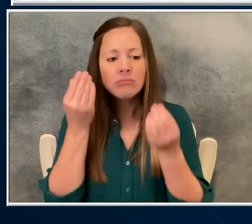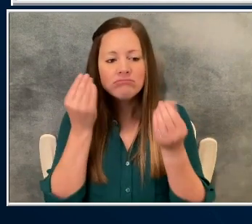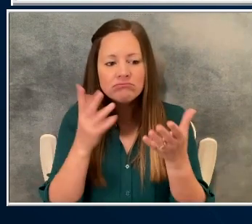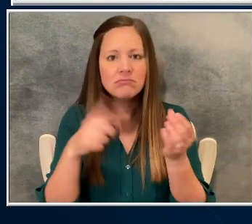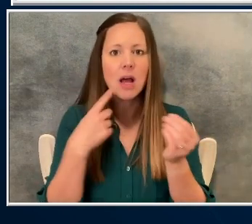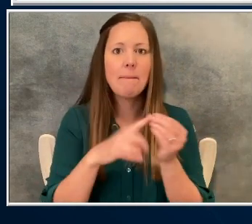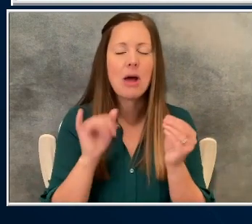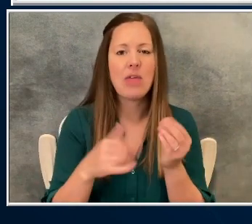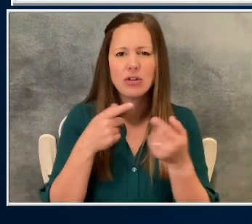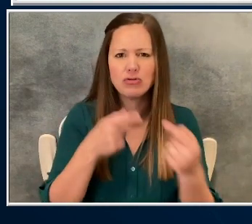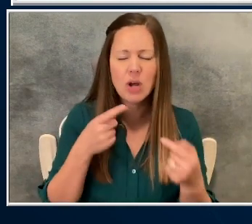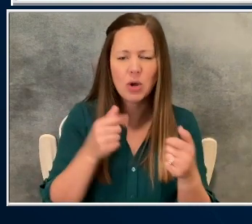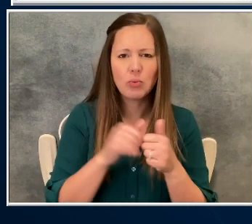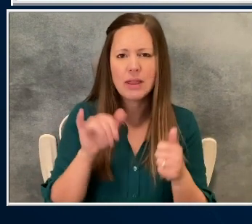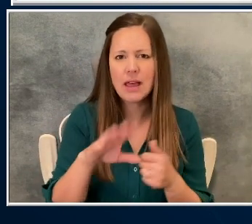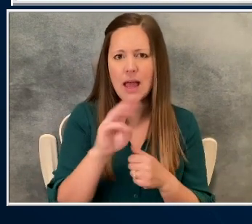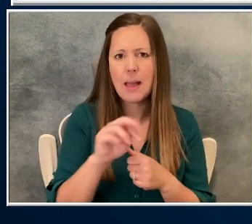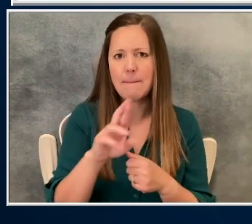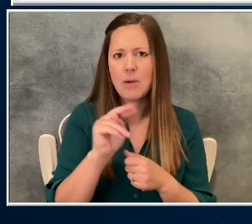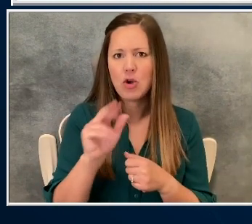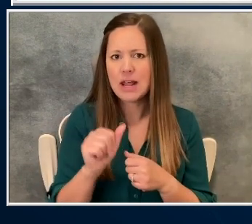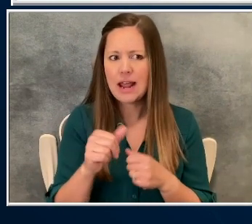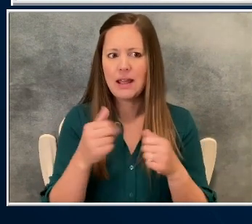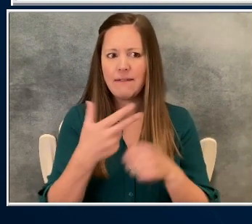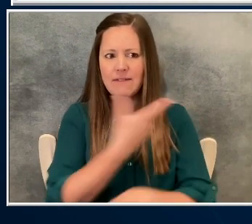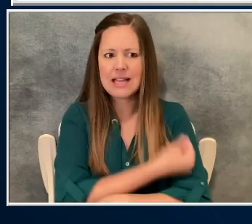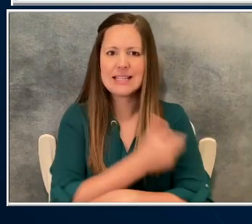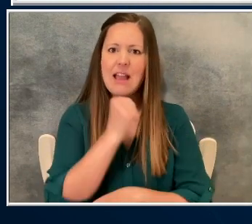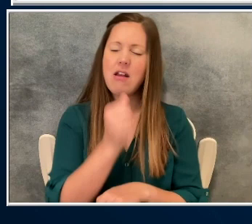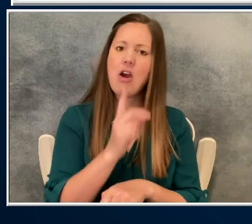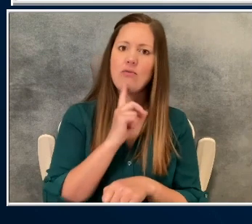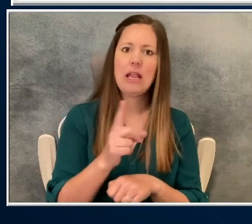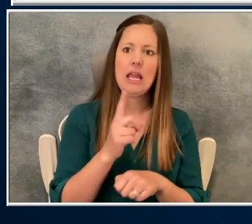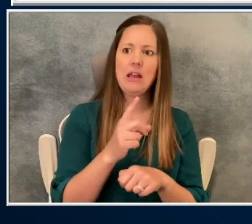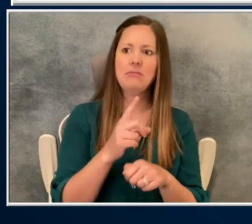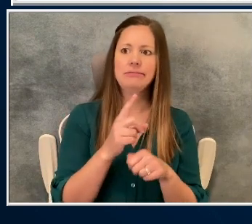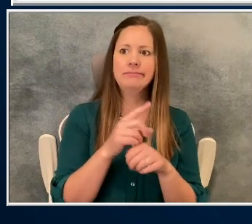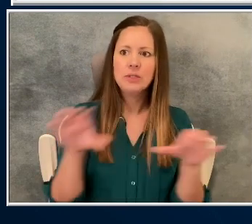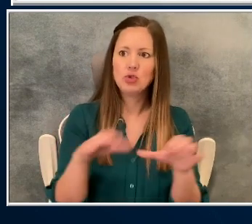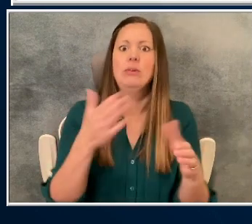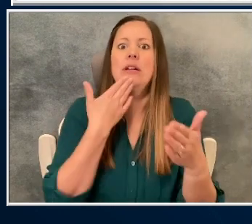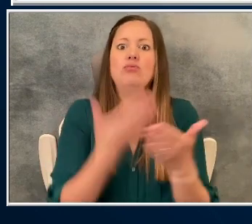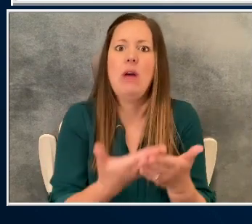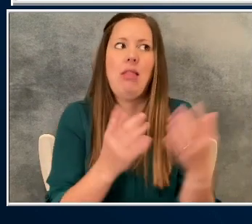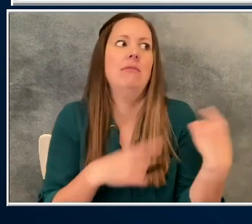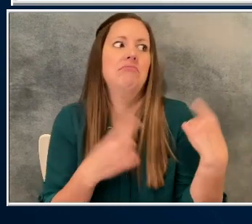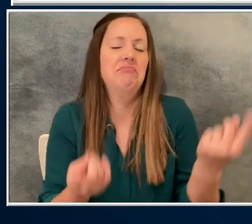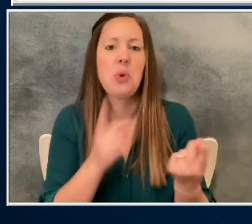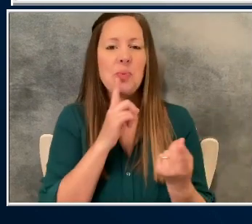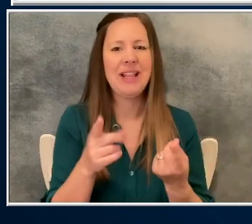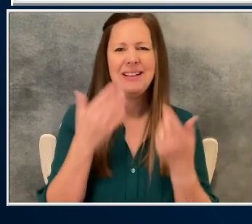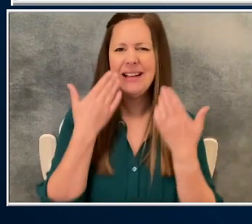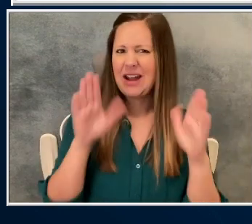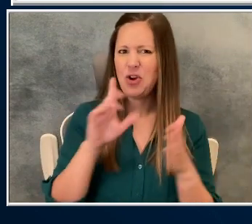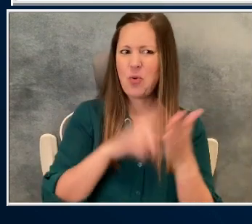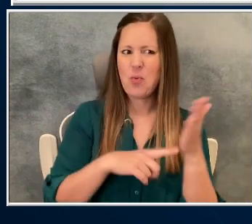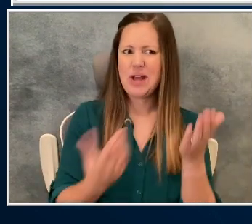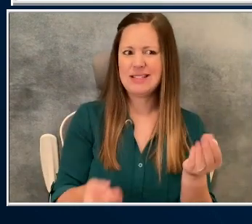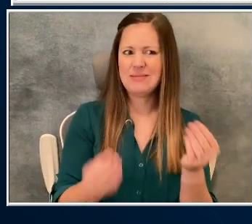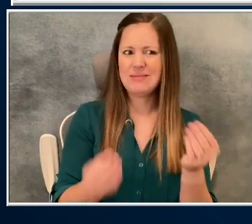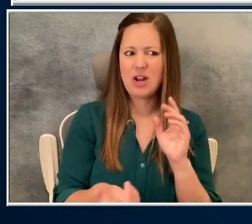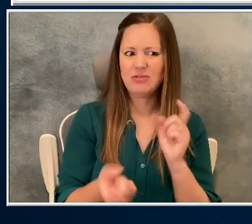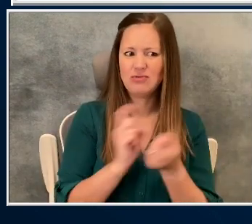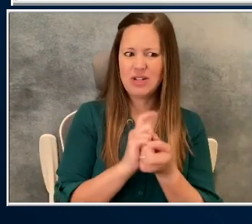mRNA vaccines and why they're not pivoting quite as well as they have in the past. And I don't know if it's more changing of the guard here, the variant more